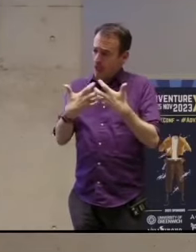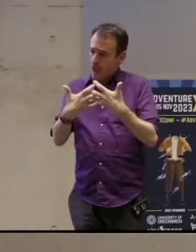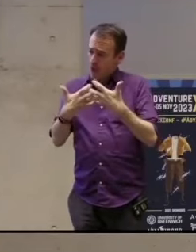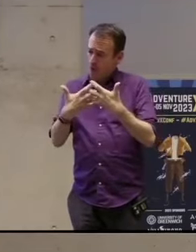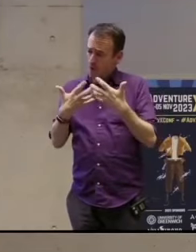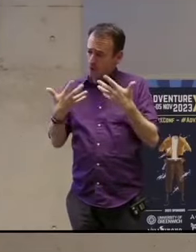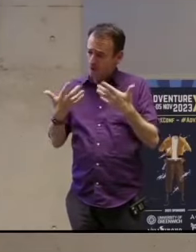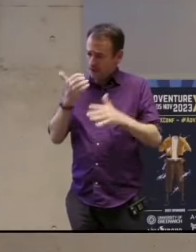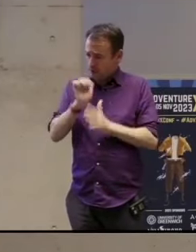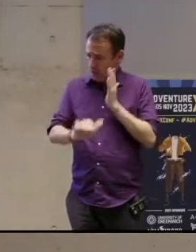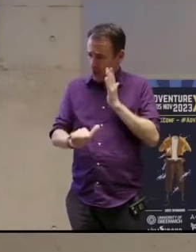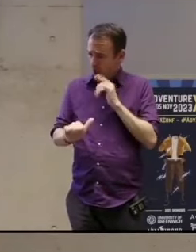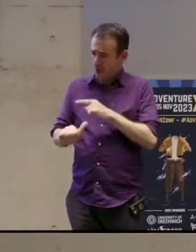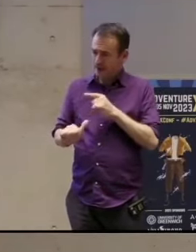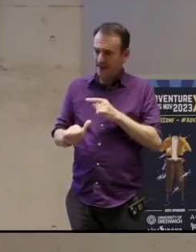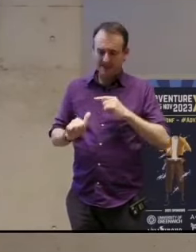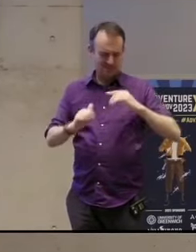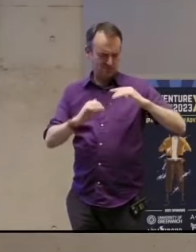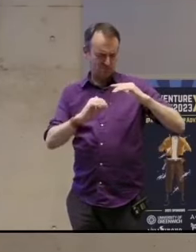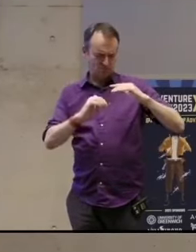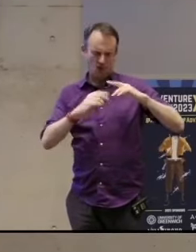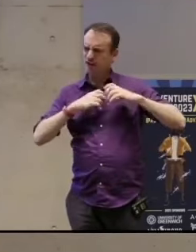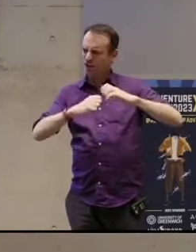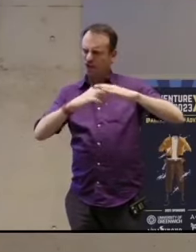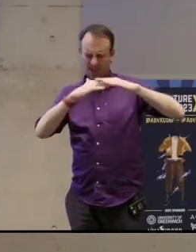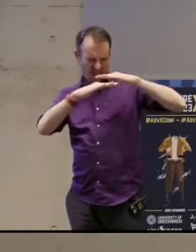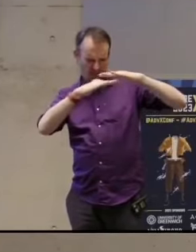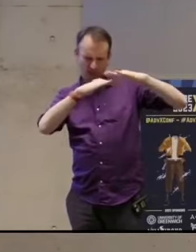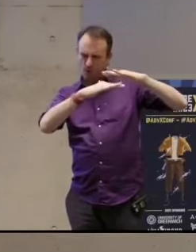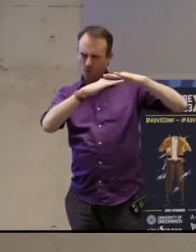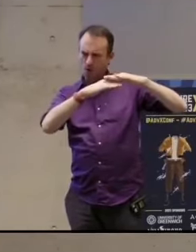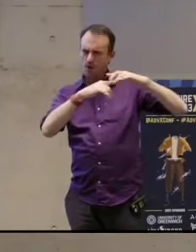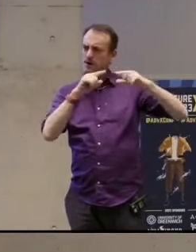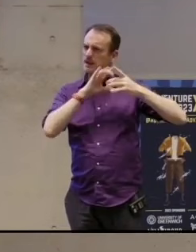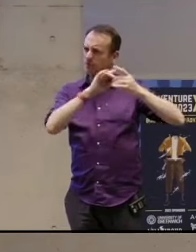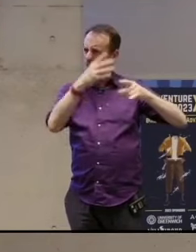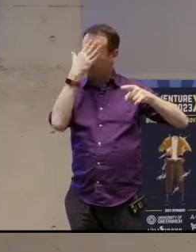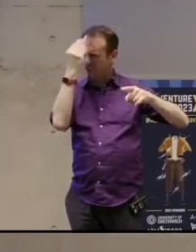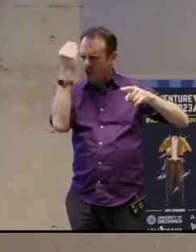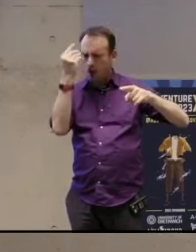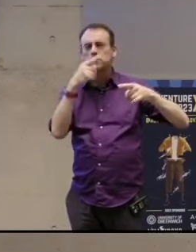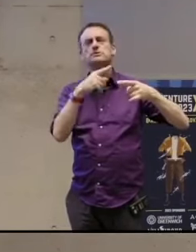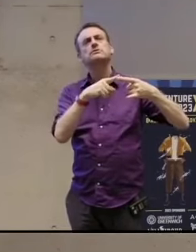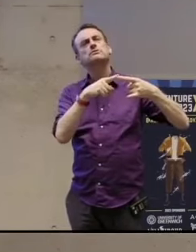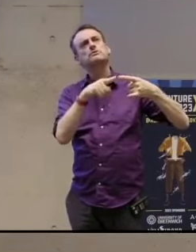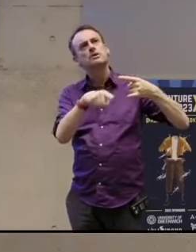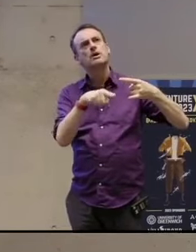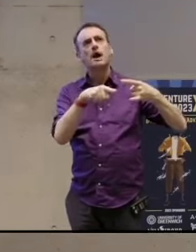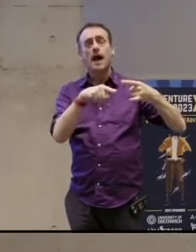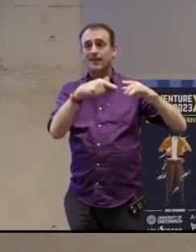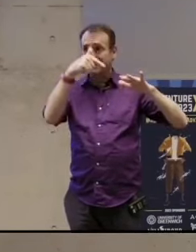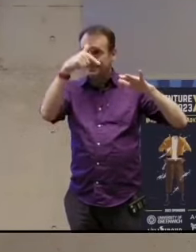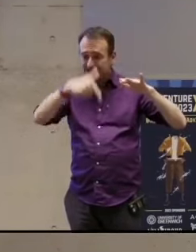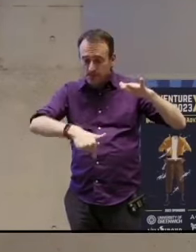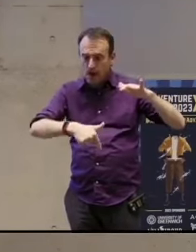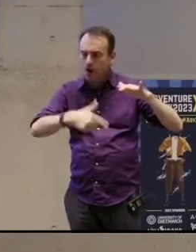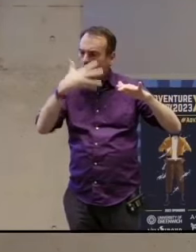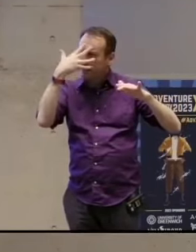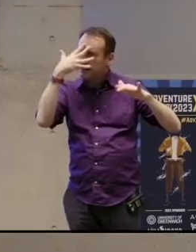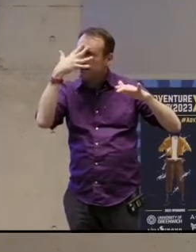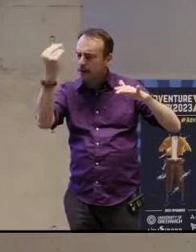very, very surface level research into dementia, into the sort of more deeper level stuff, going